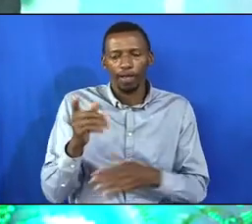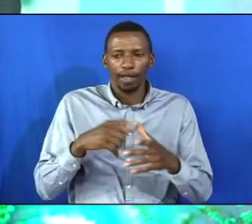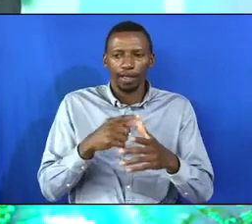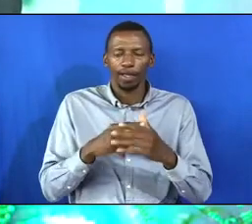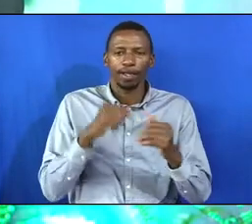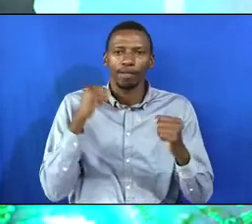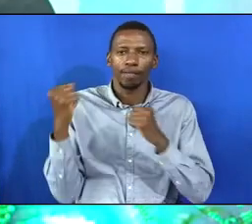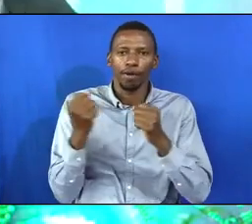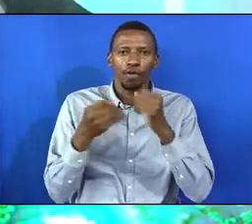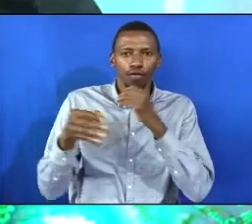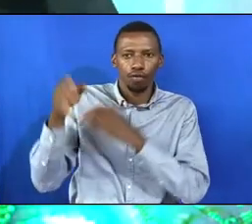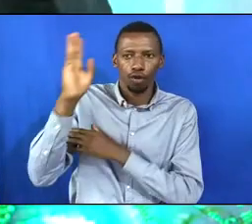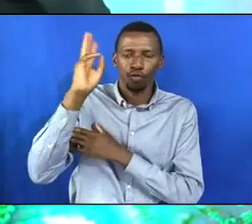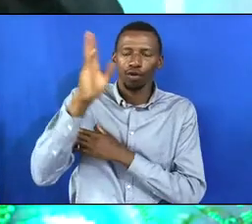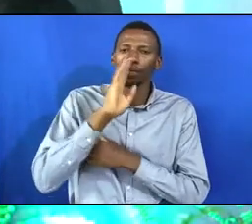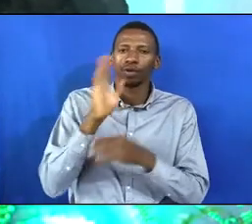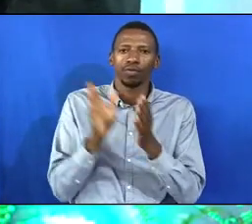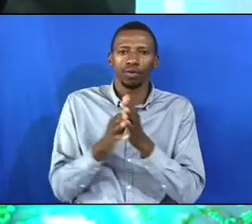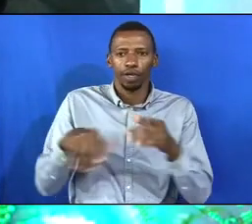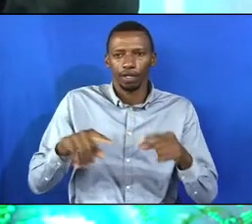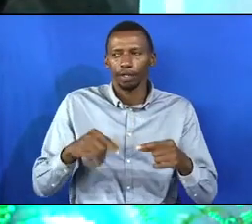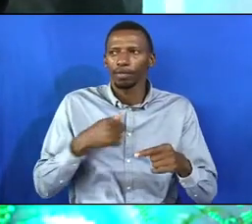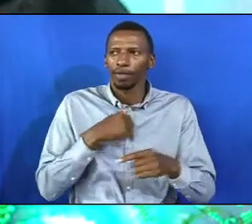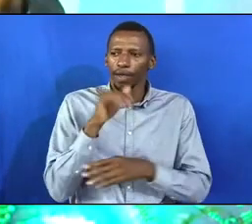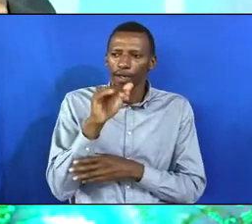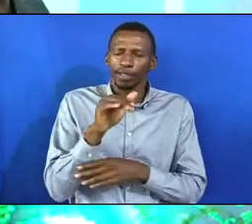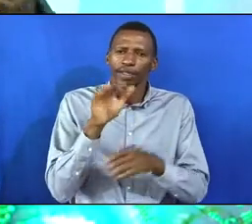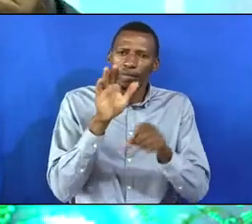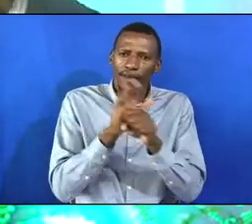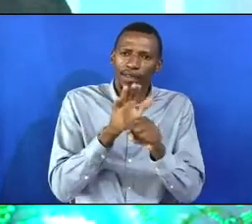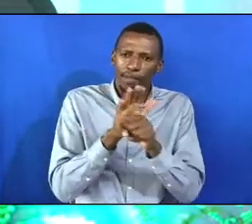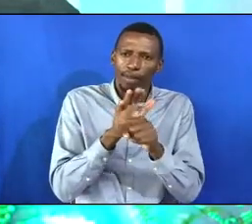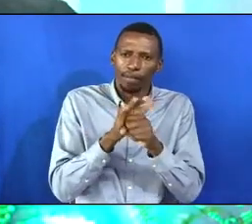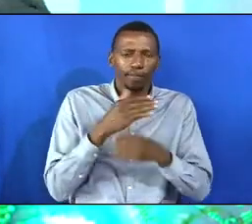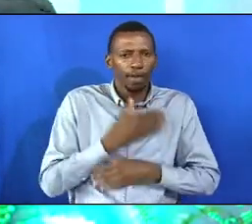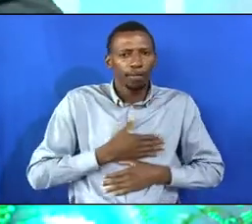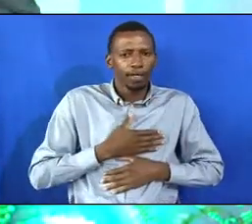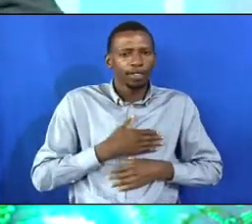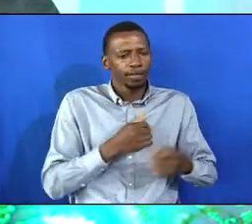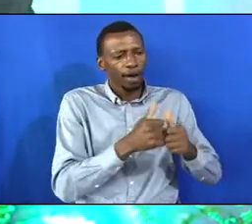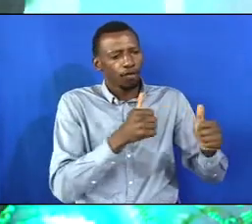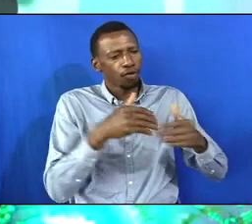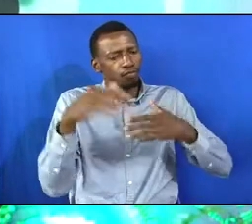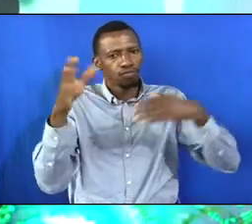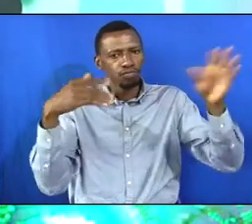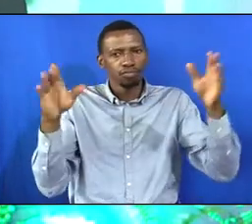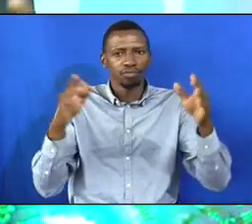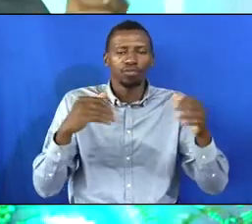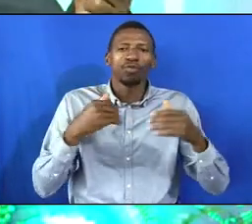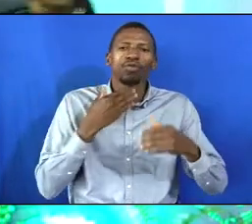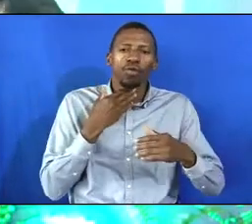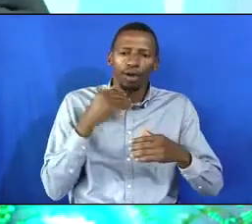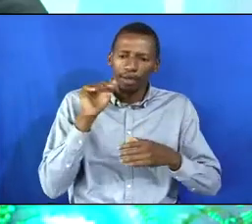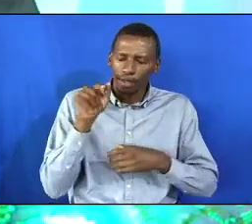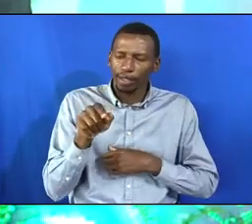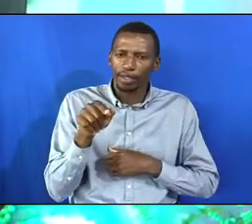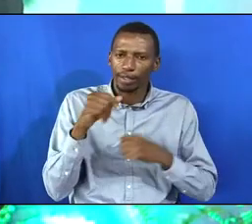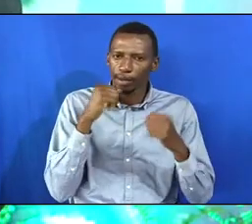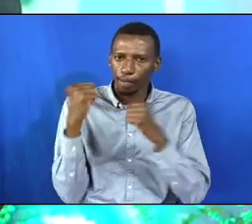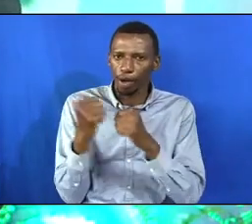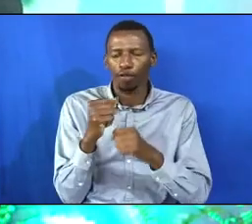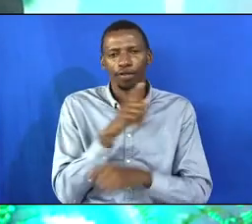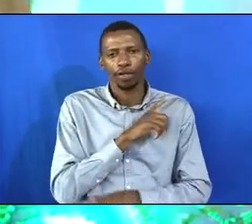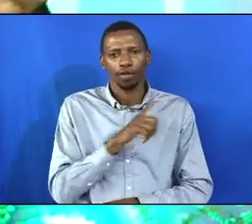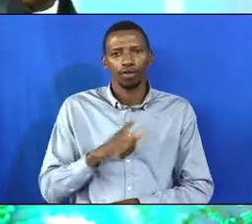attend us. So I'm asking that as many as possible keep away so that we can have that power of the Lord, so that all those that